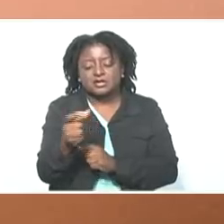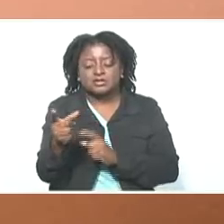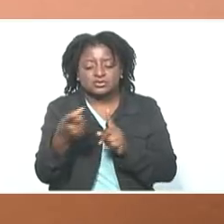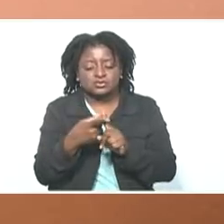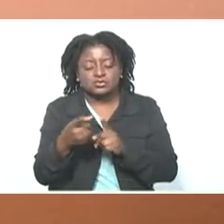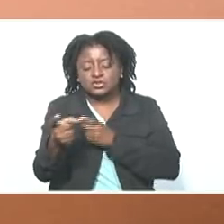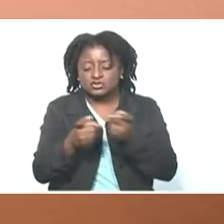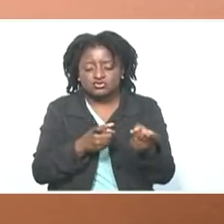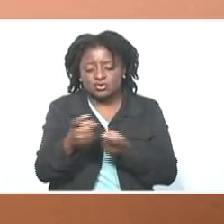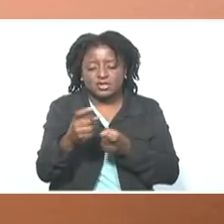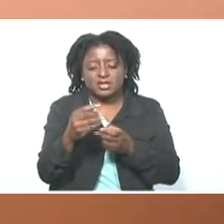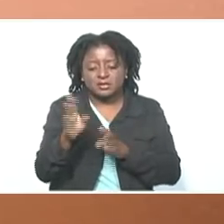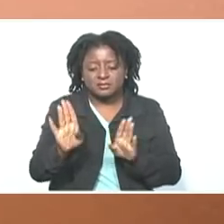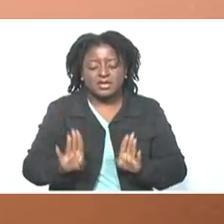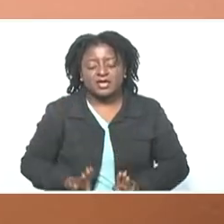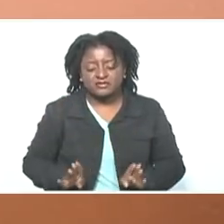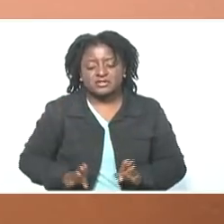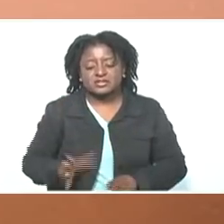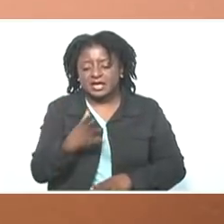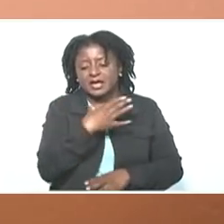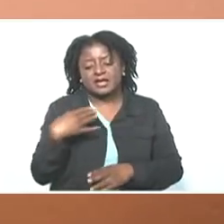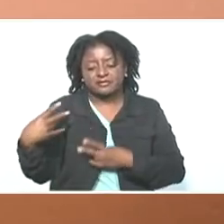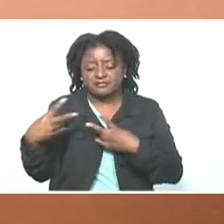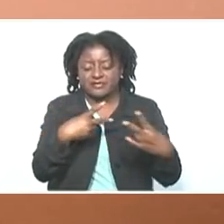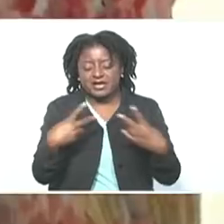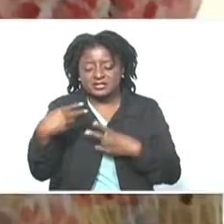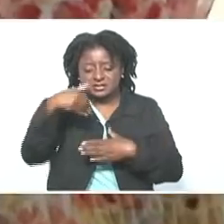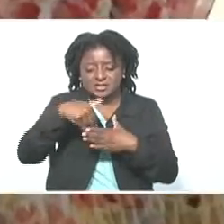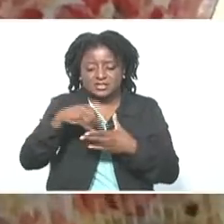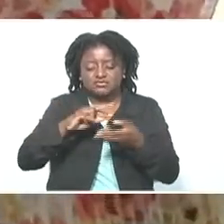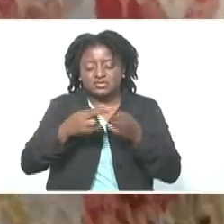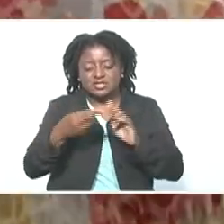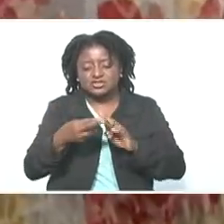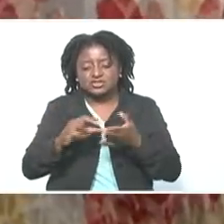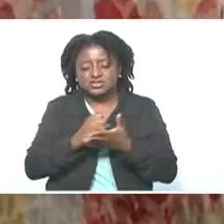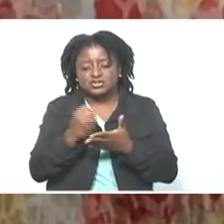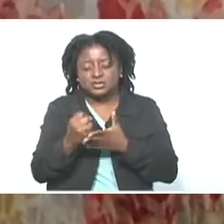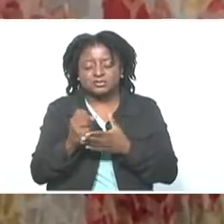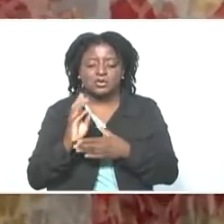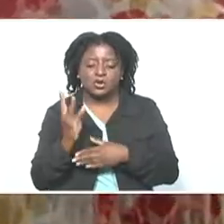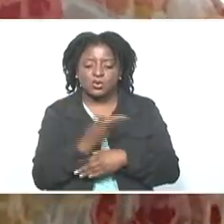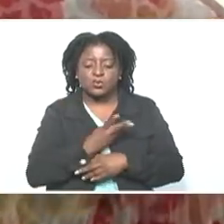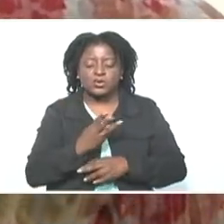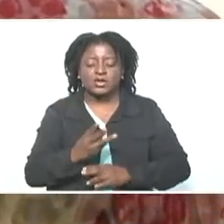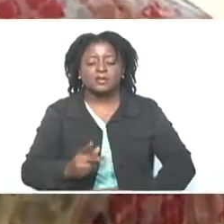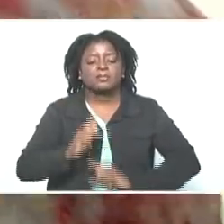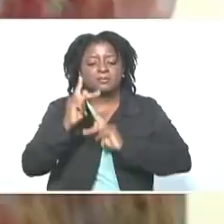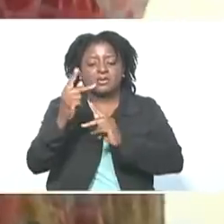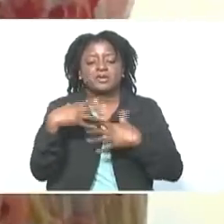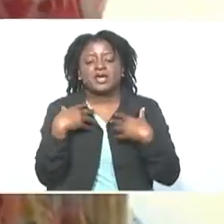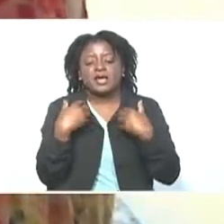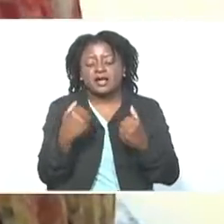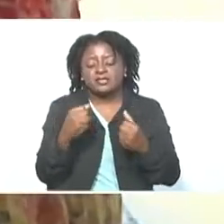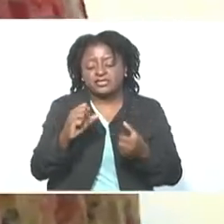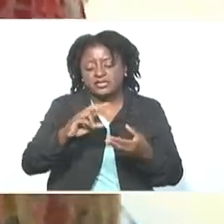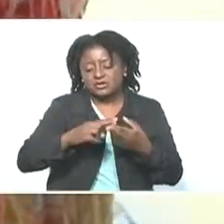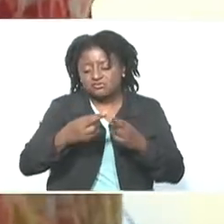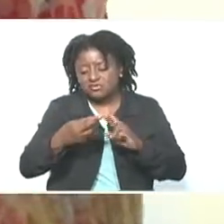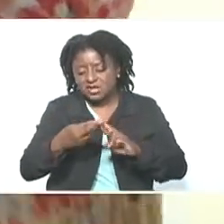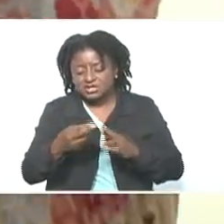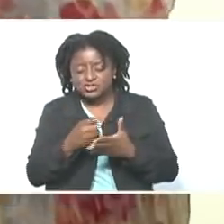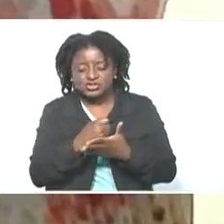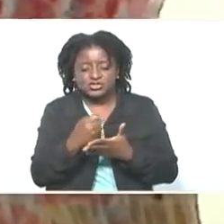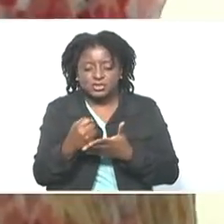behaviors and violence in their relationships. We really promote healthy relationships, because that's the way, if